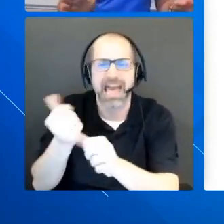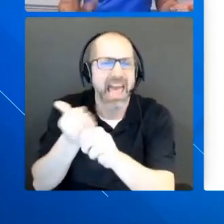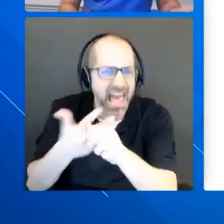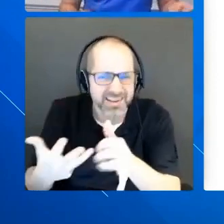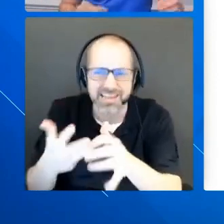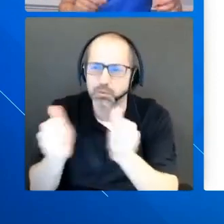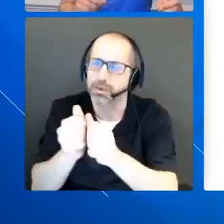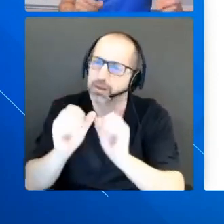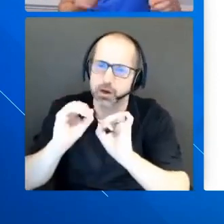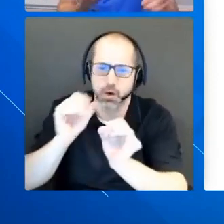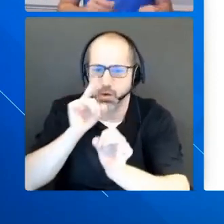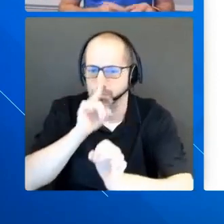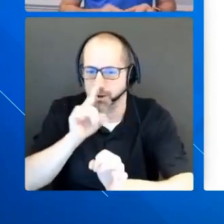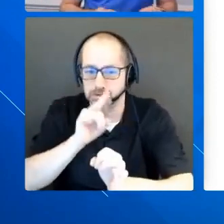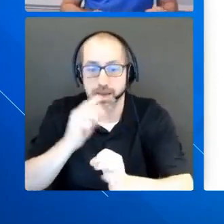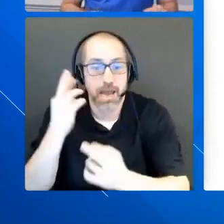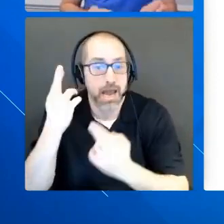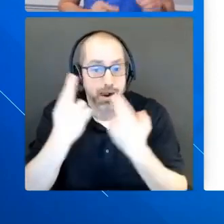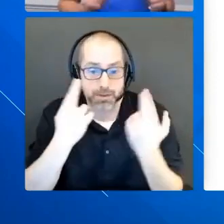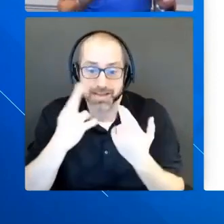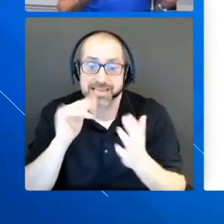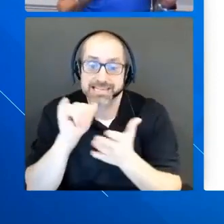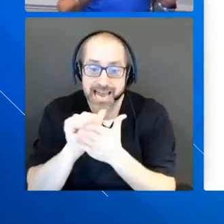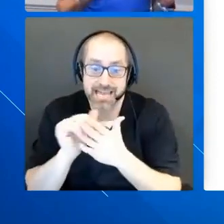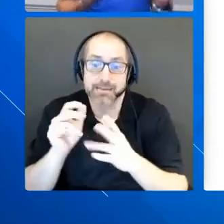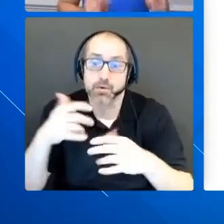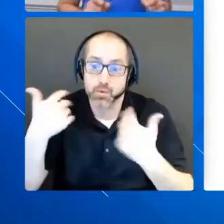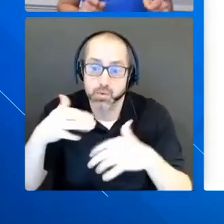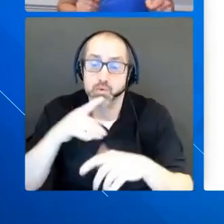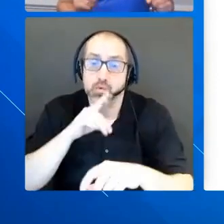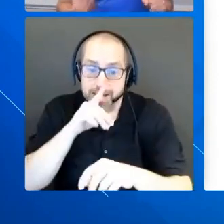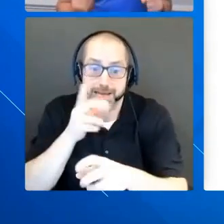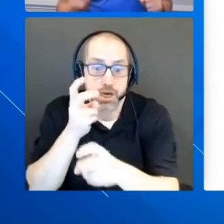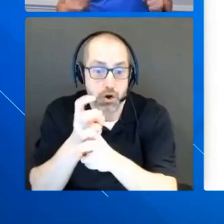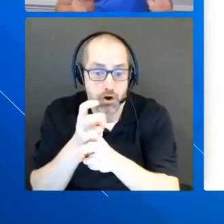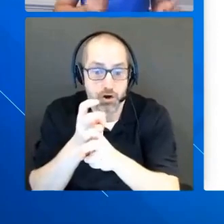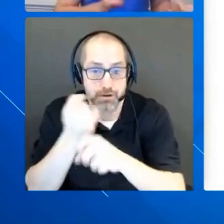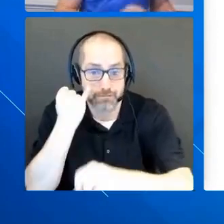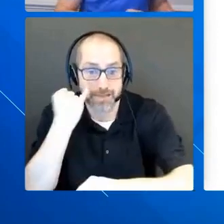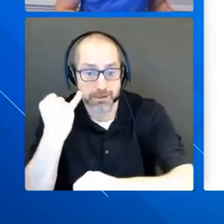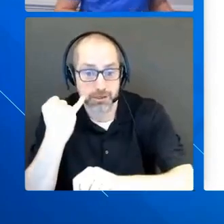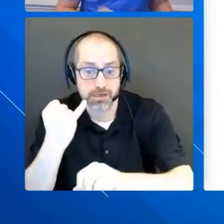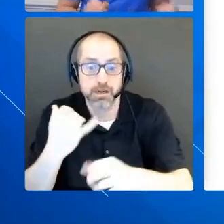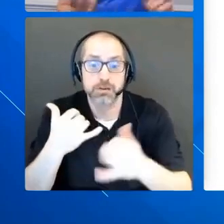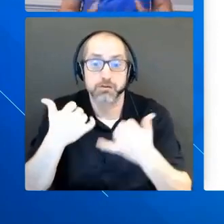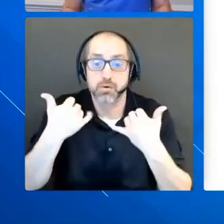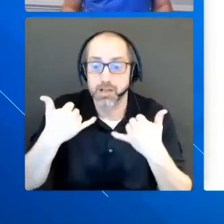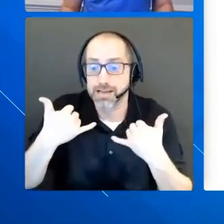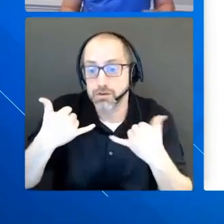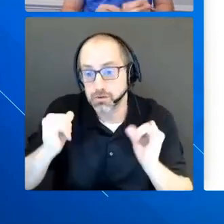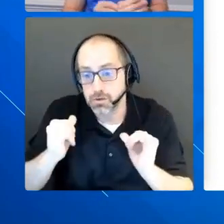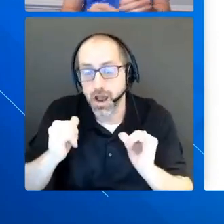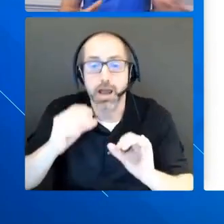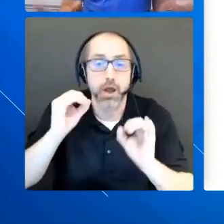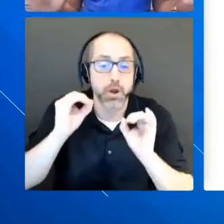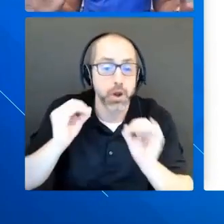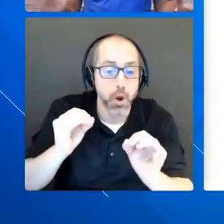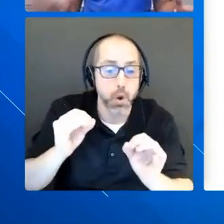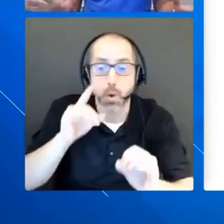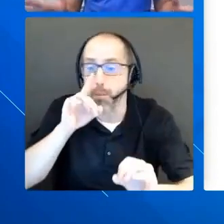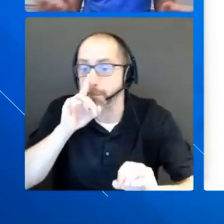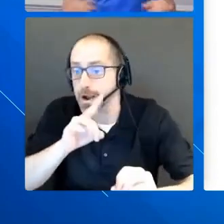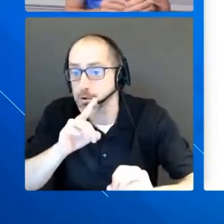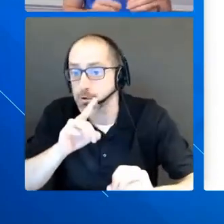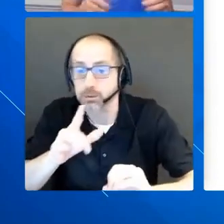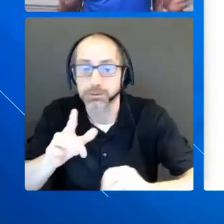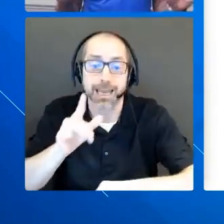mouse. I realize that that's very difficult. So let's make it No Mouse Lunch Monday. Please try this. Matter of fact, I would